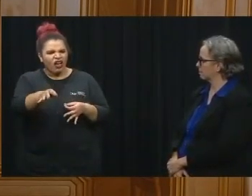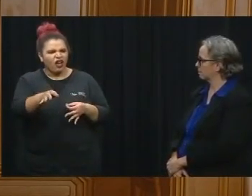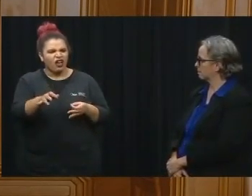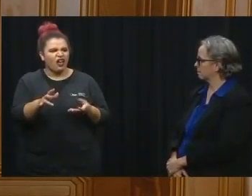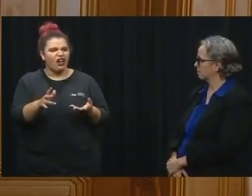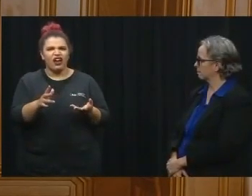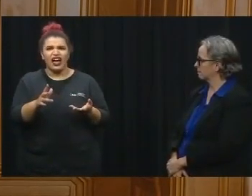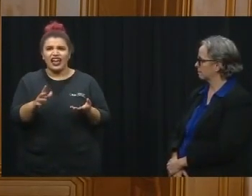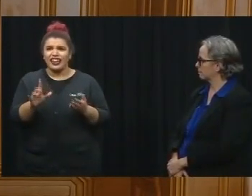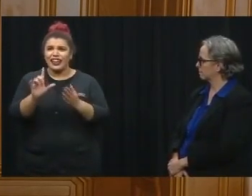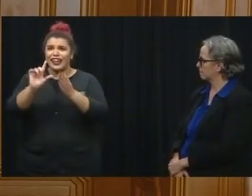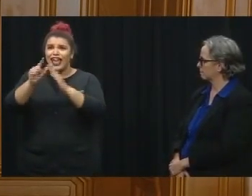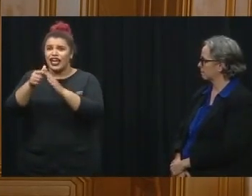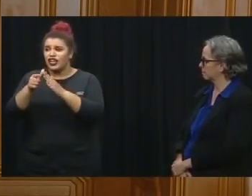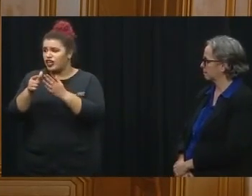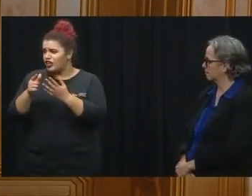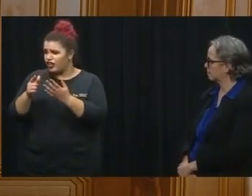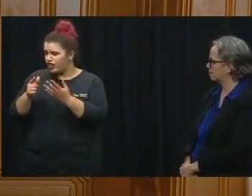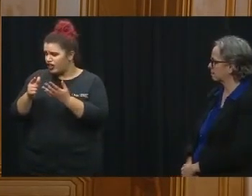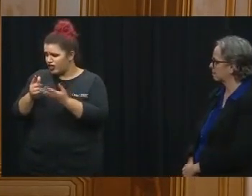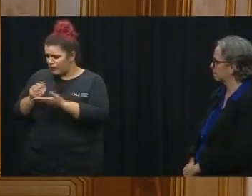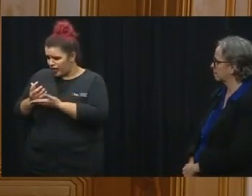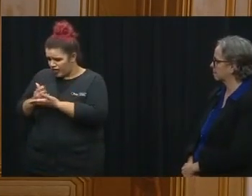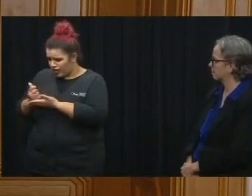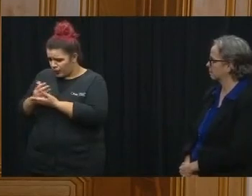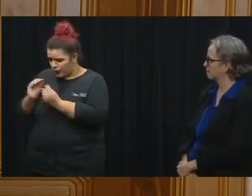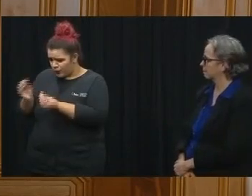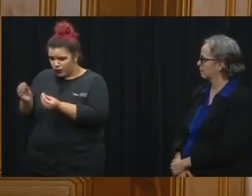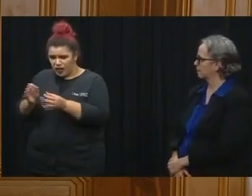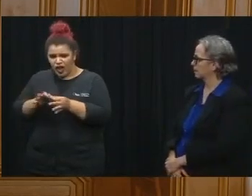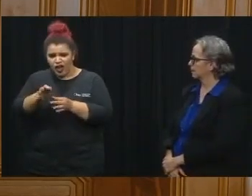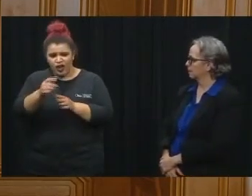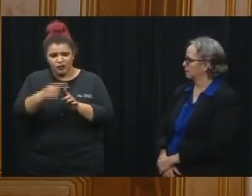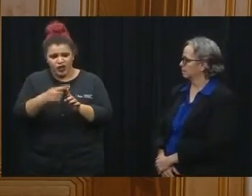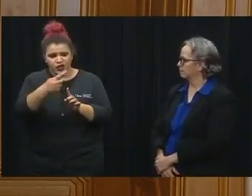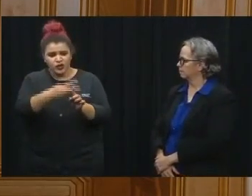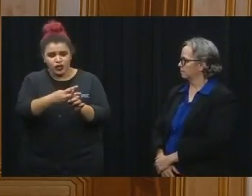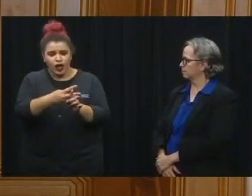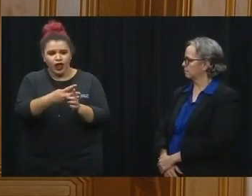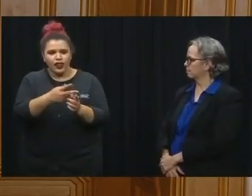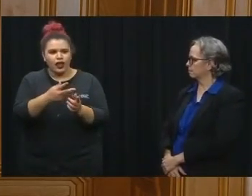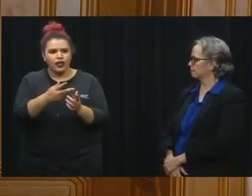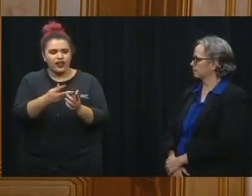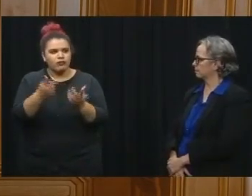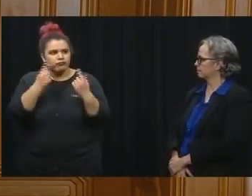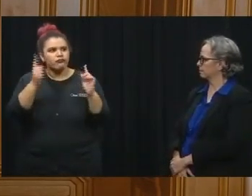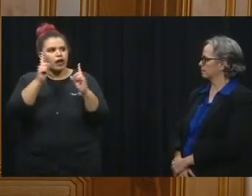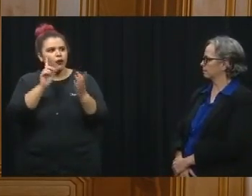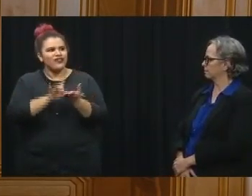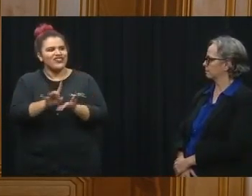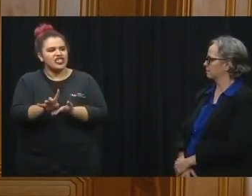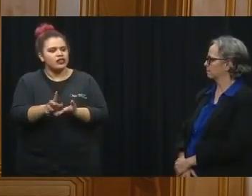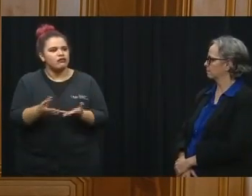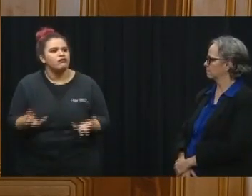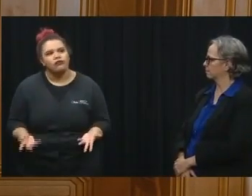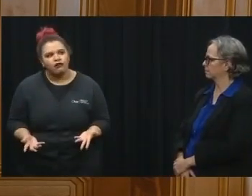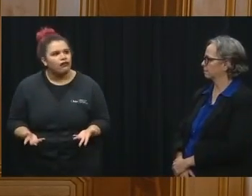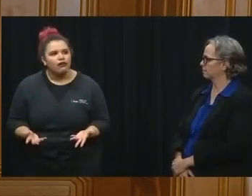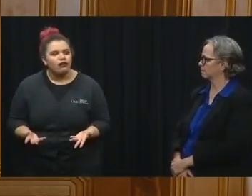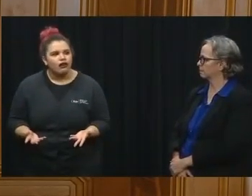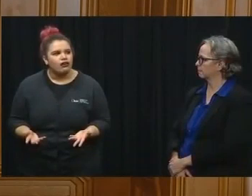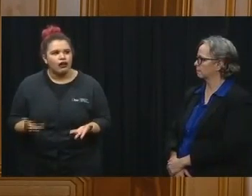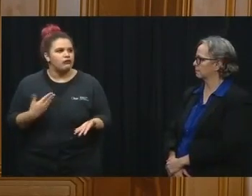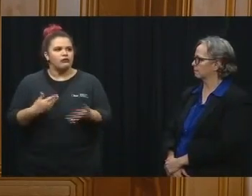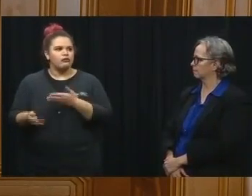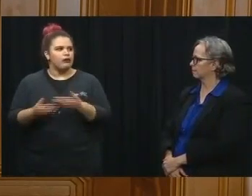now, delaying it a month or two to only be evicted a day or a month or two, what do you say to those people? Are